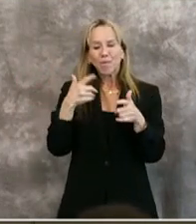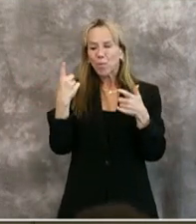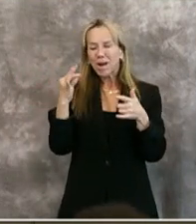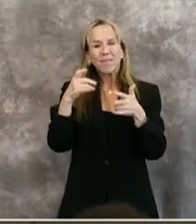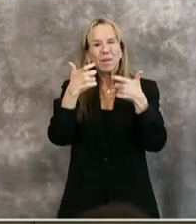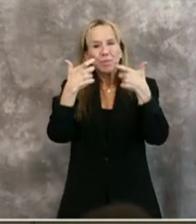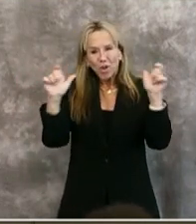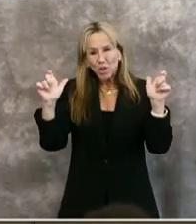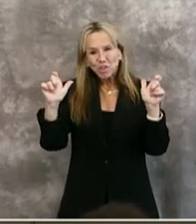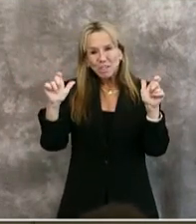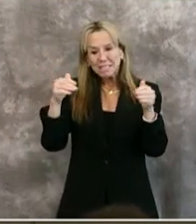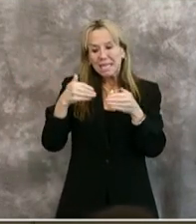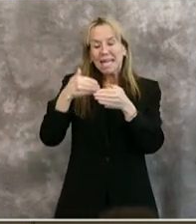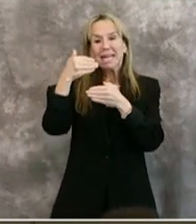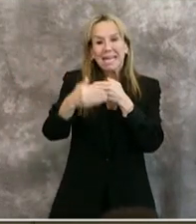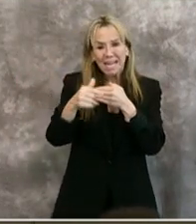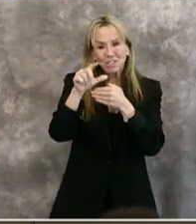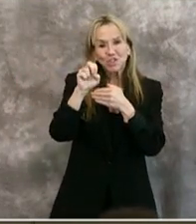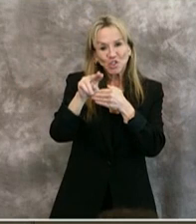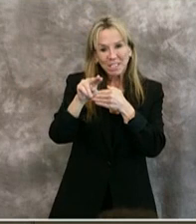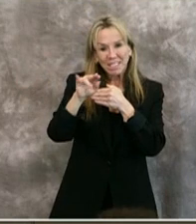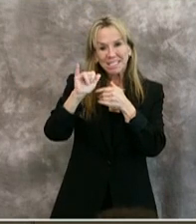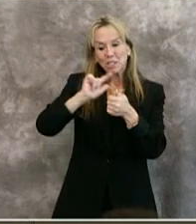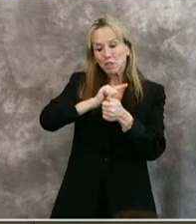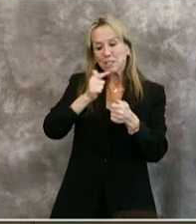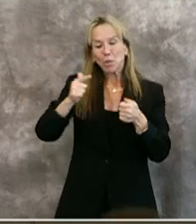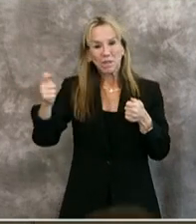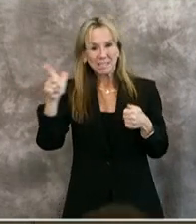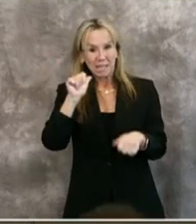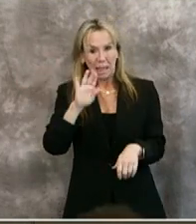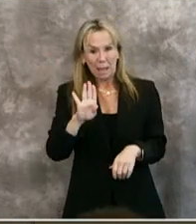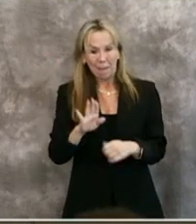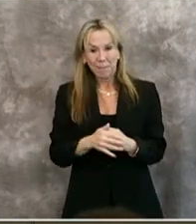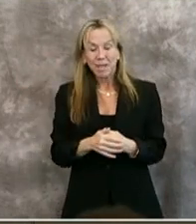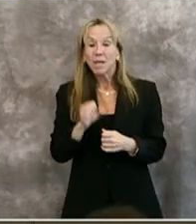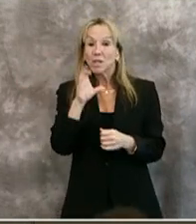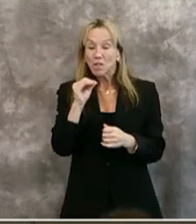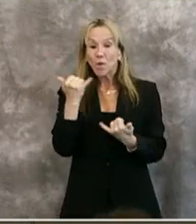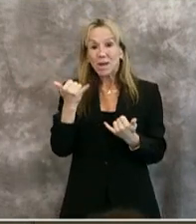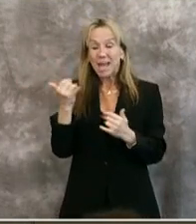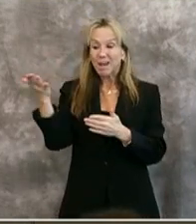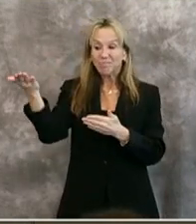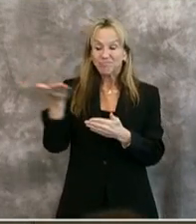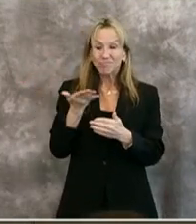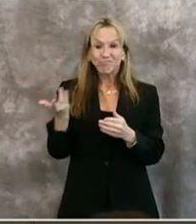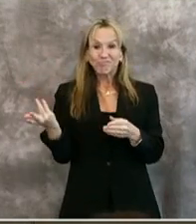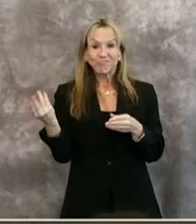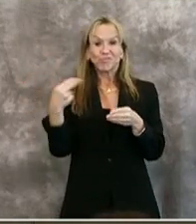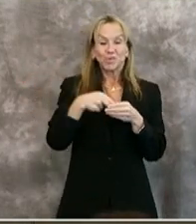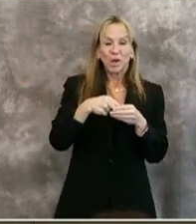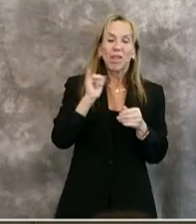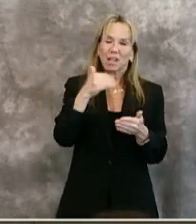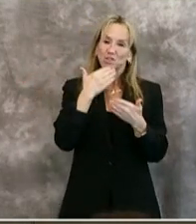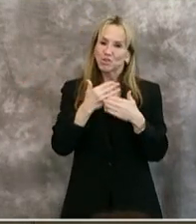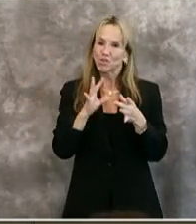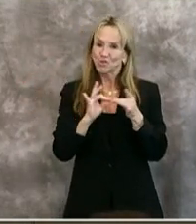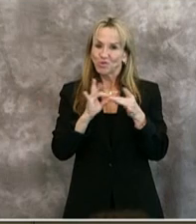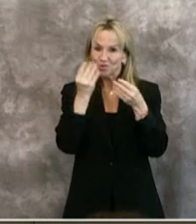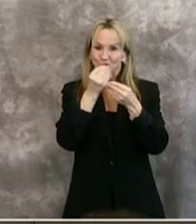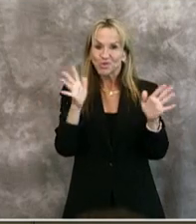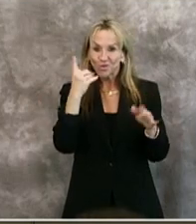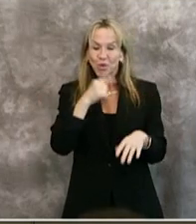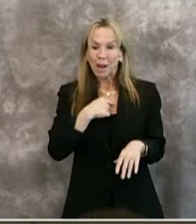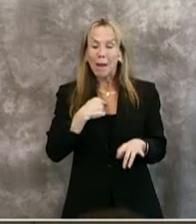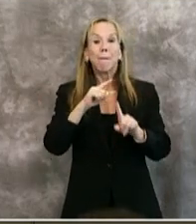labs, and it's based, as I mentioned, here in San Diego. While bringing on Helix is, in fact, good news for us, I want to be